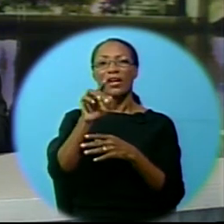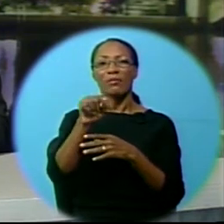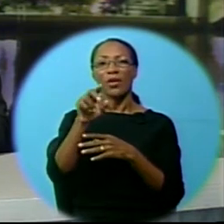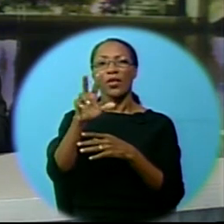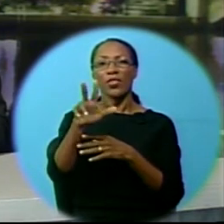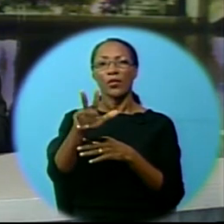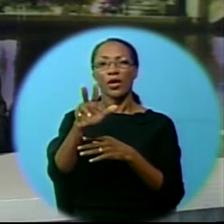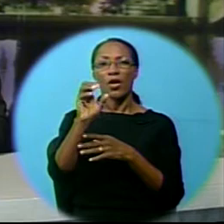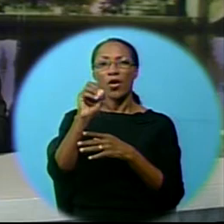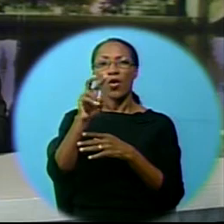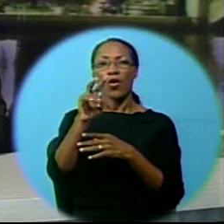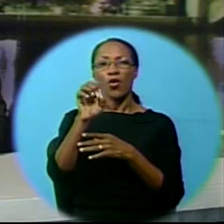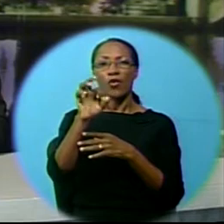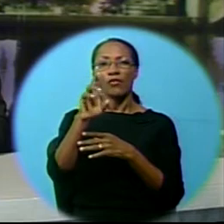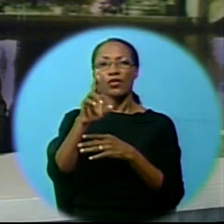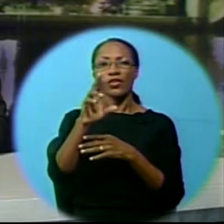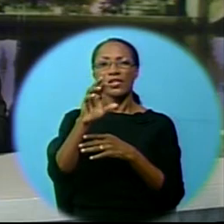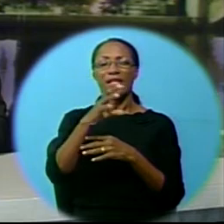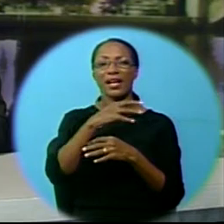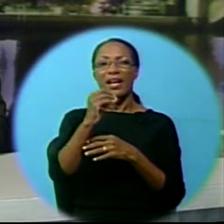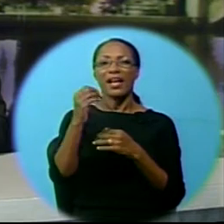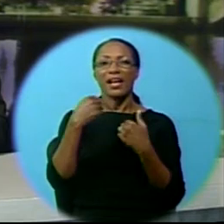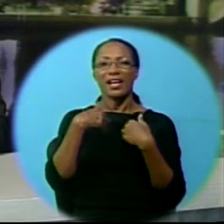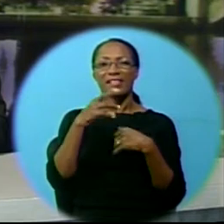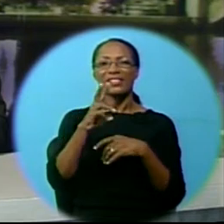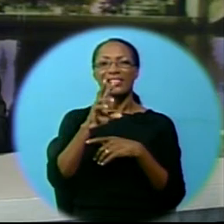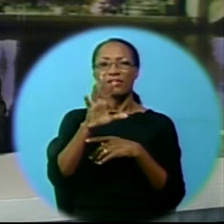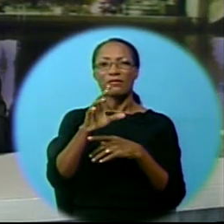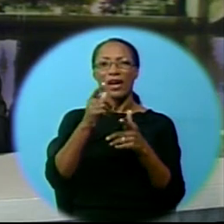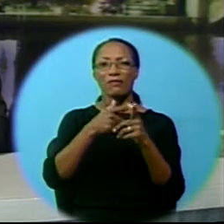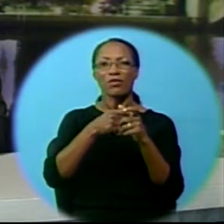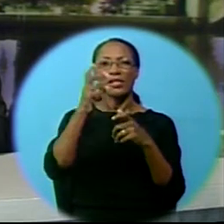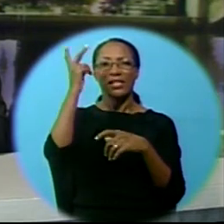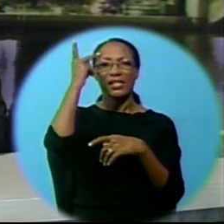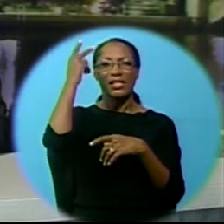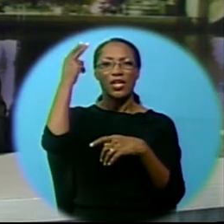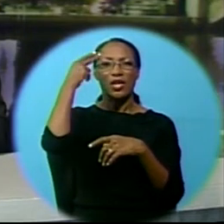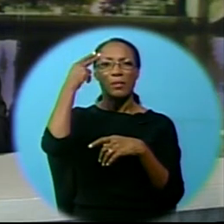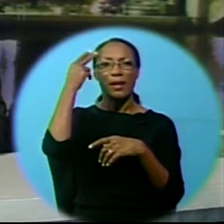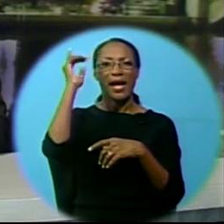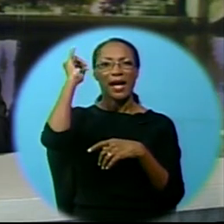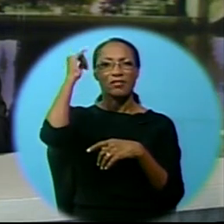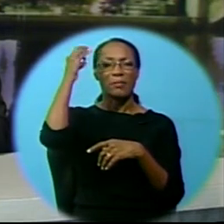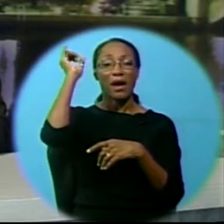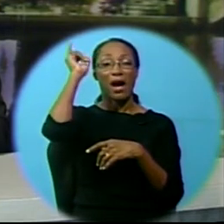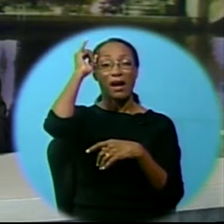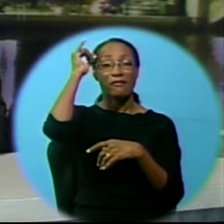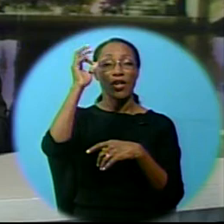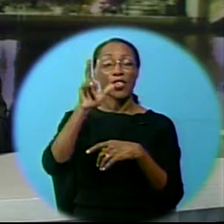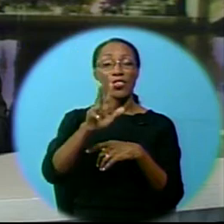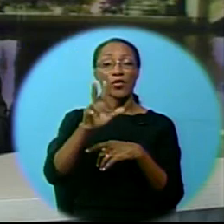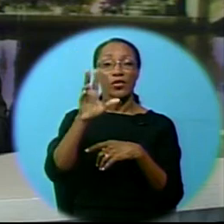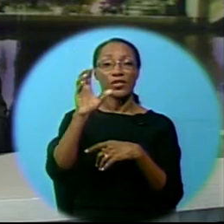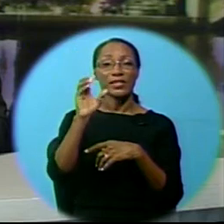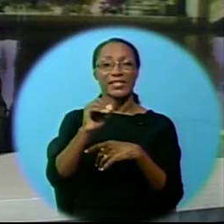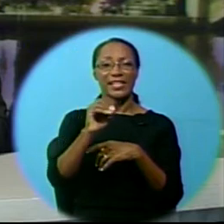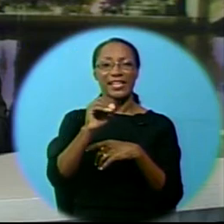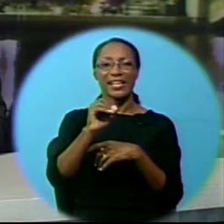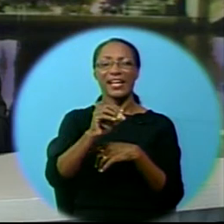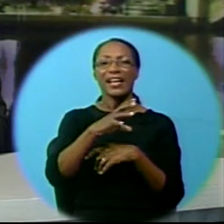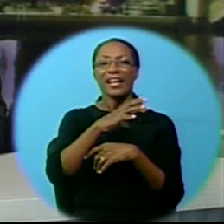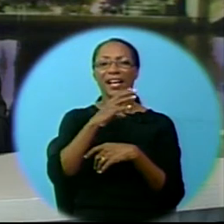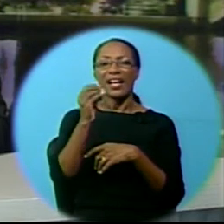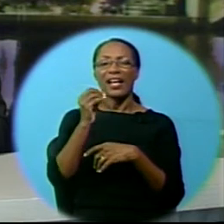A 4th wicket stand of 65 runs between Khalil Herbert with 37 and Jamar Eiffel scoring an unbeaten 30 was the highlight of